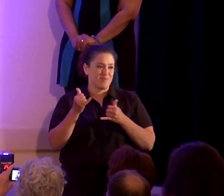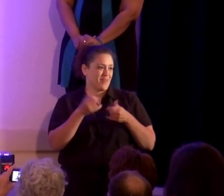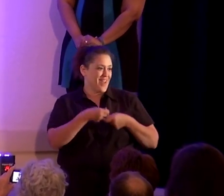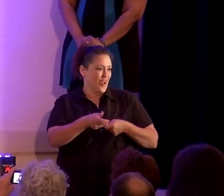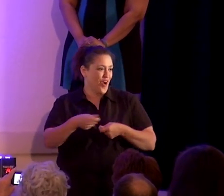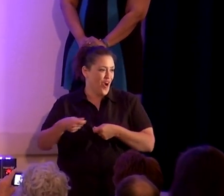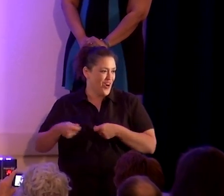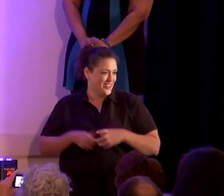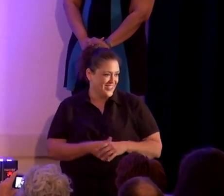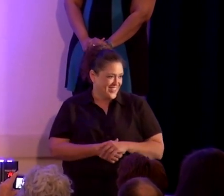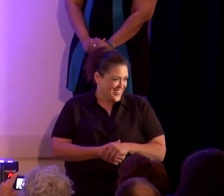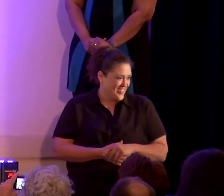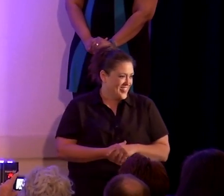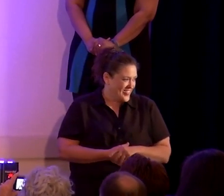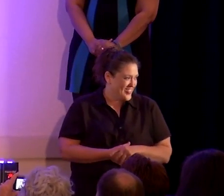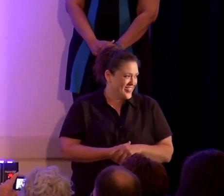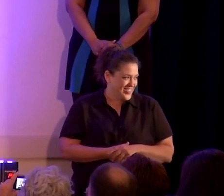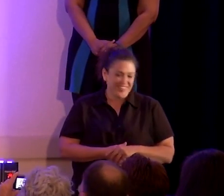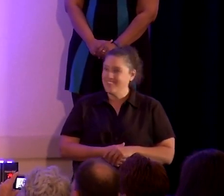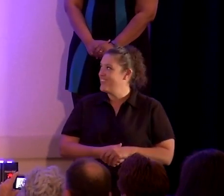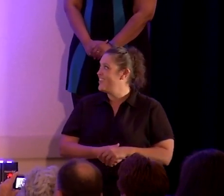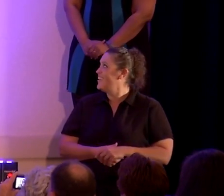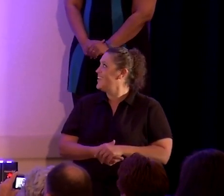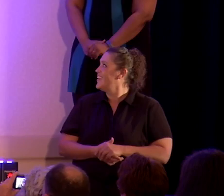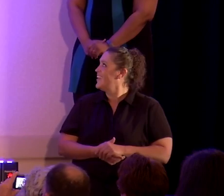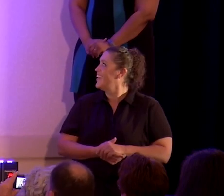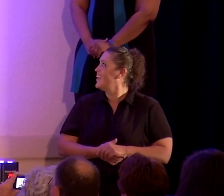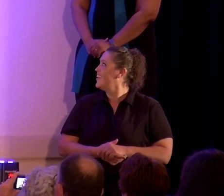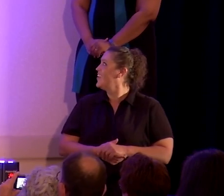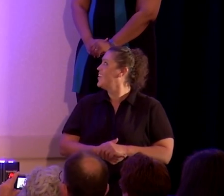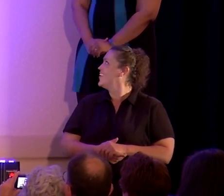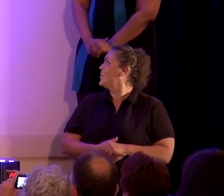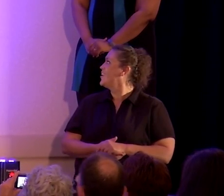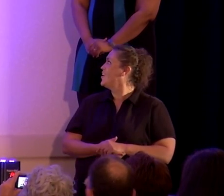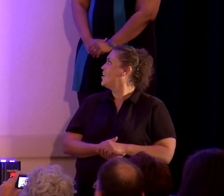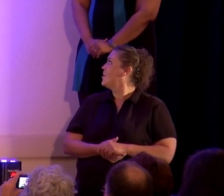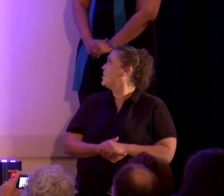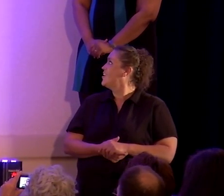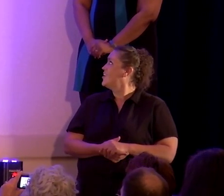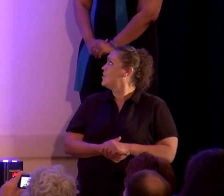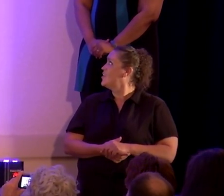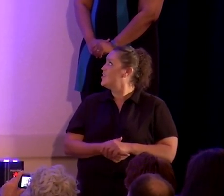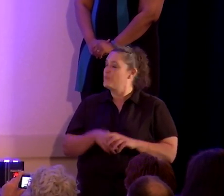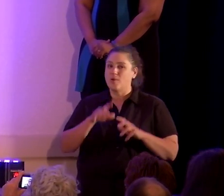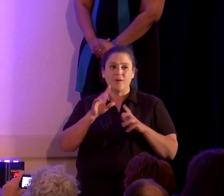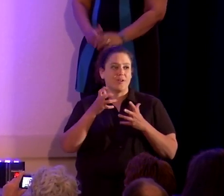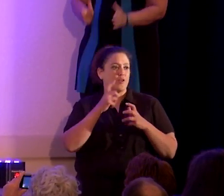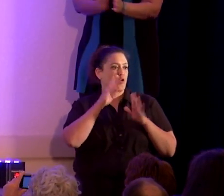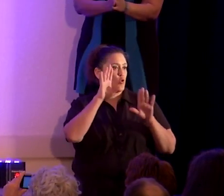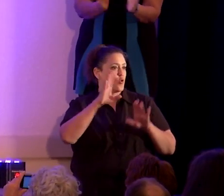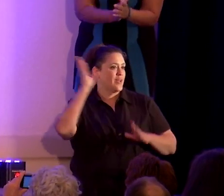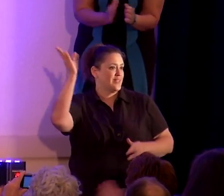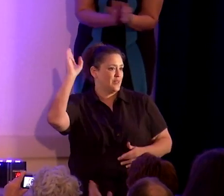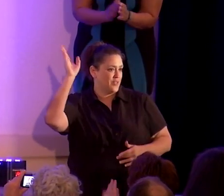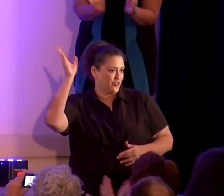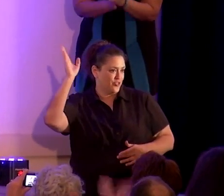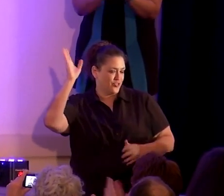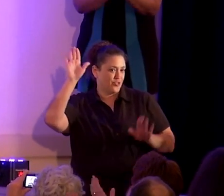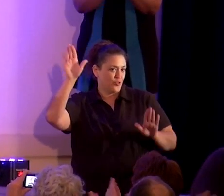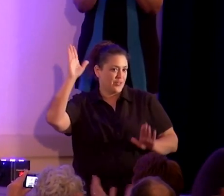playing a lot of Commander. So I would like to, first of all, great speech. Thank